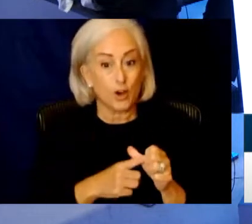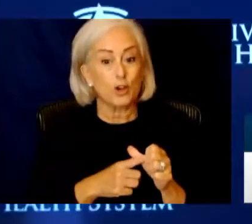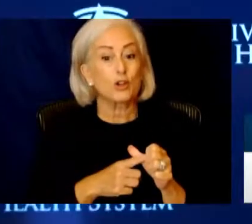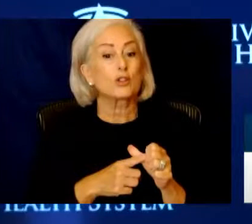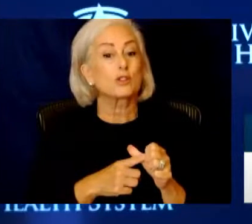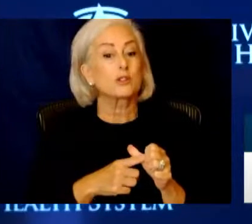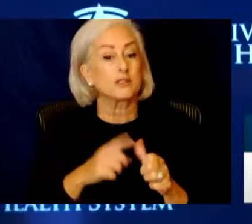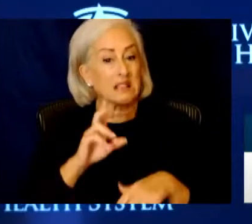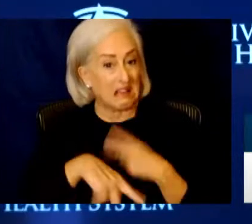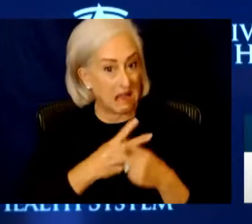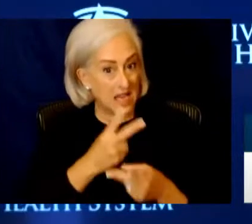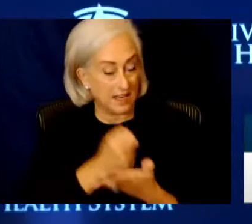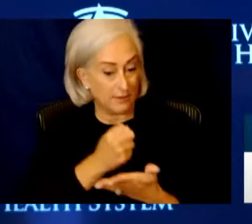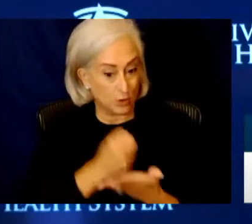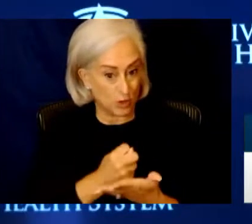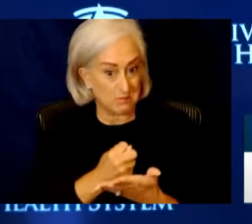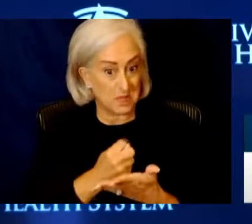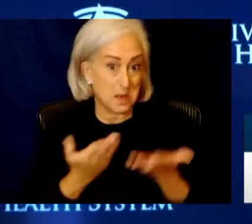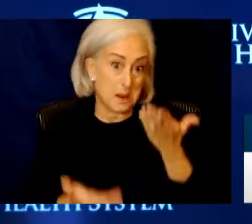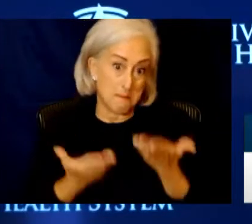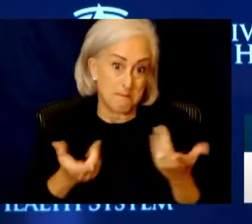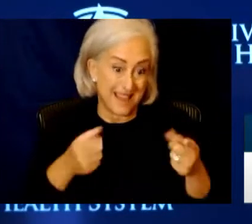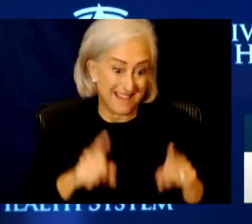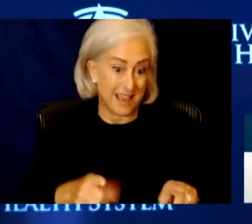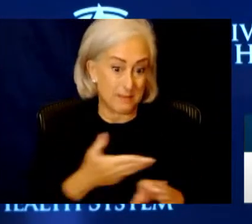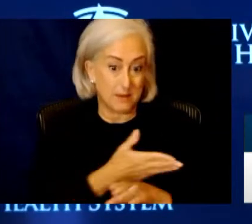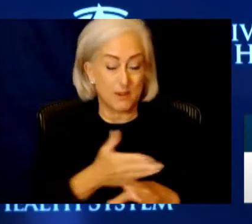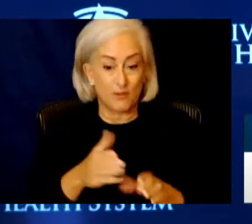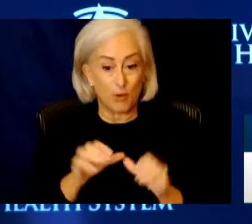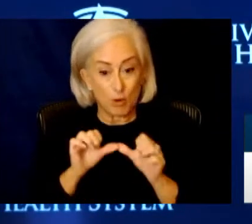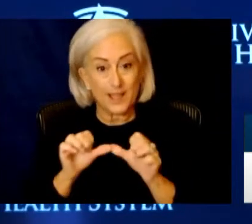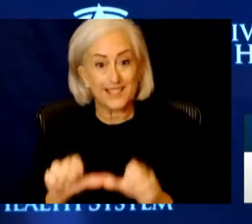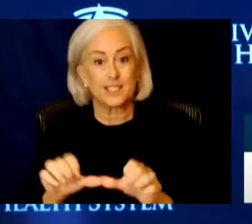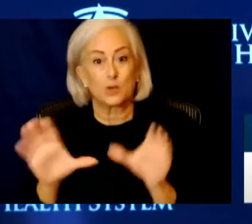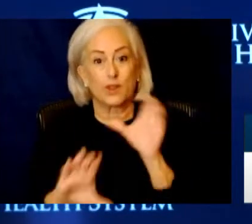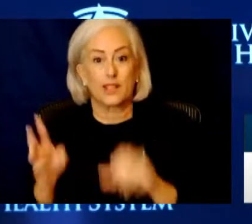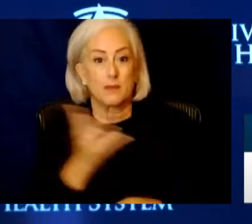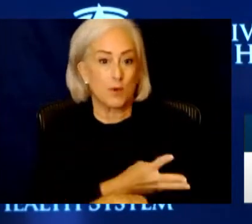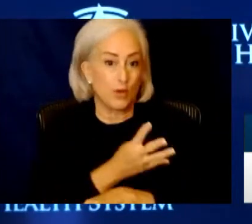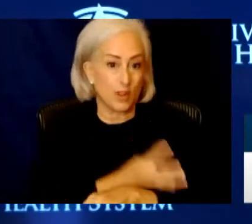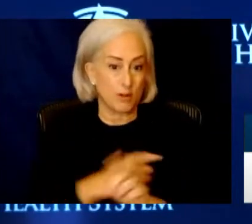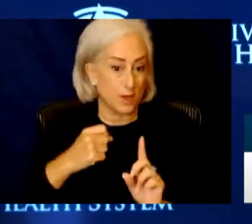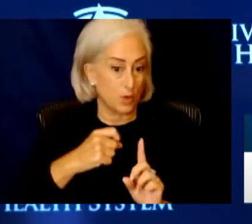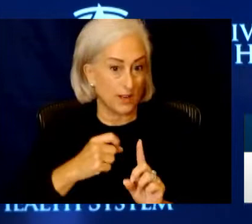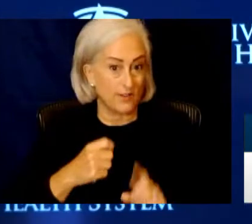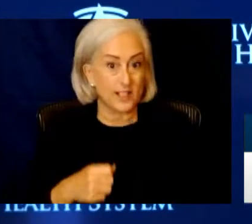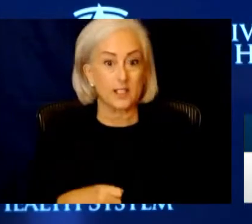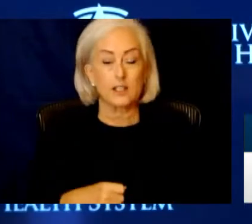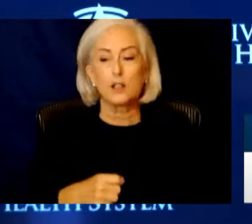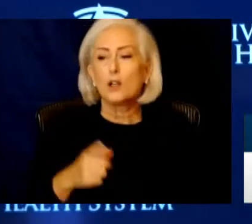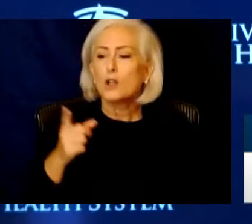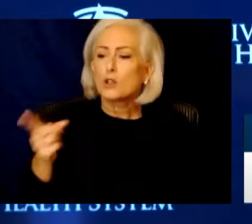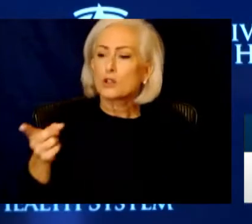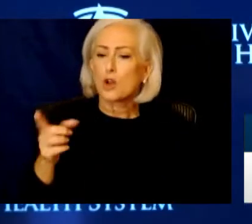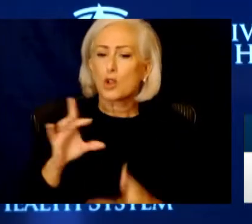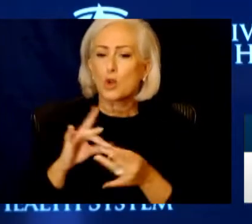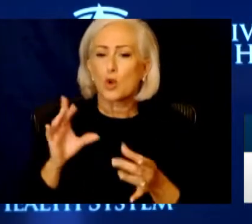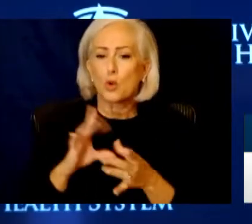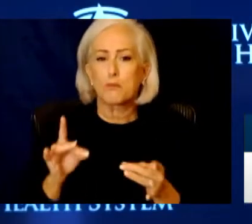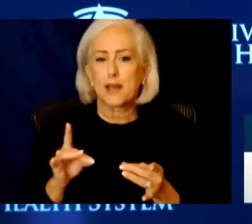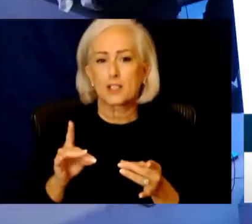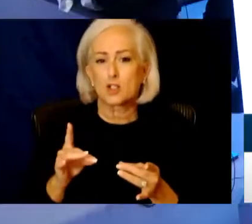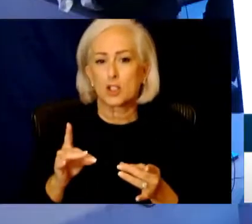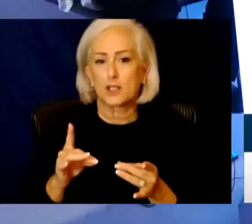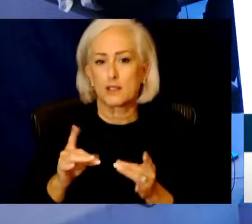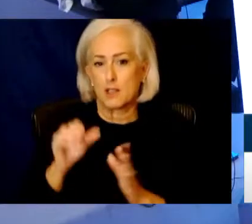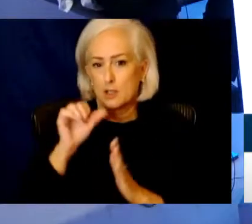surgery, chemotherapy, and radiation. Let's talk to us a little bit more about what some of those side effects are that you mentioned, about how hard it is to do surgery, why it's so